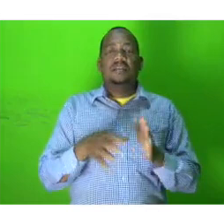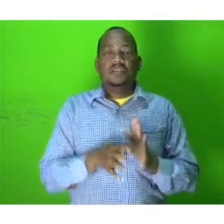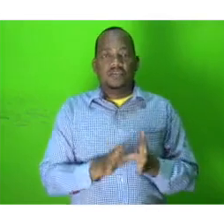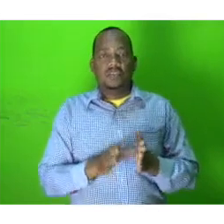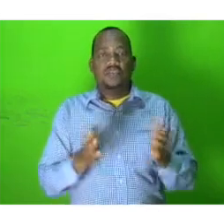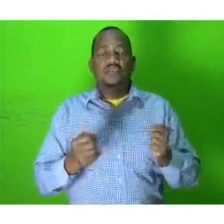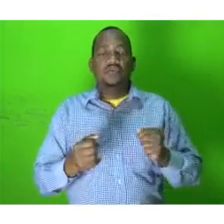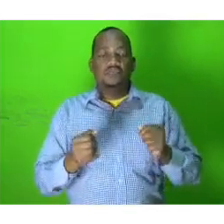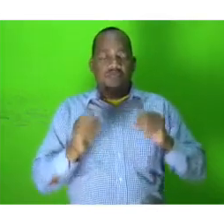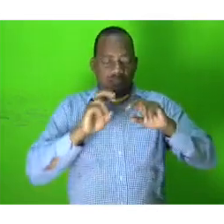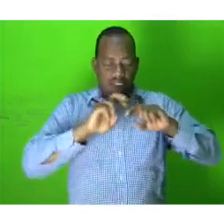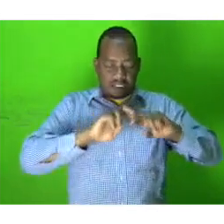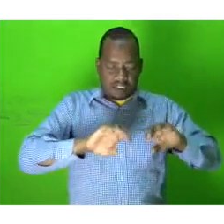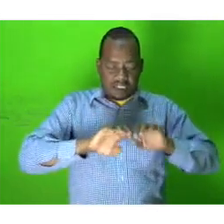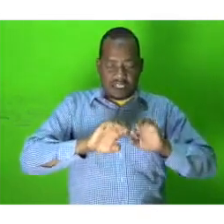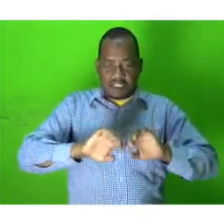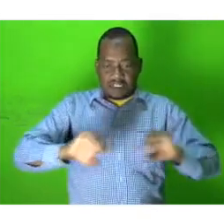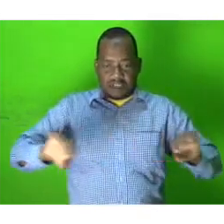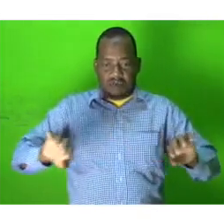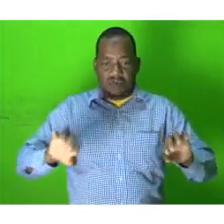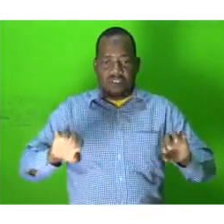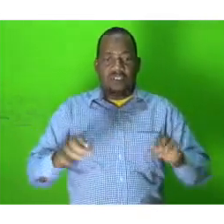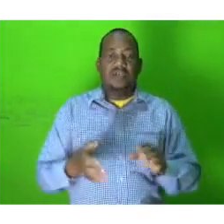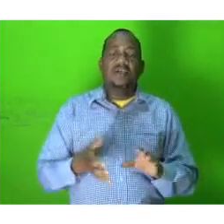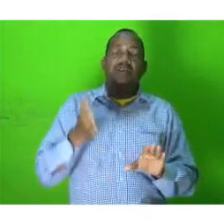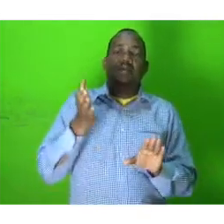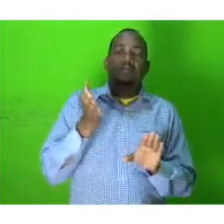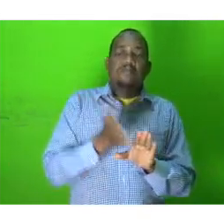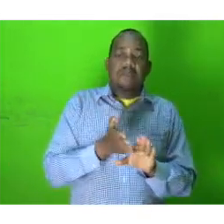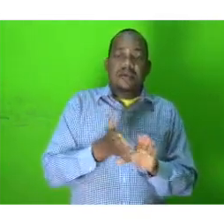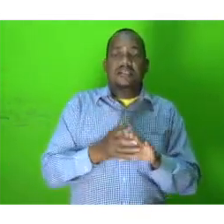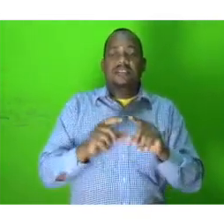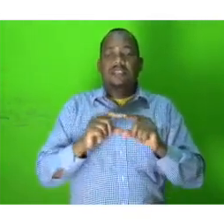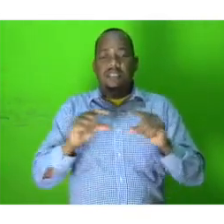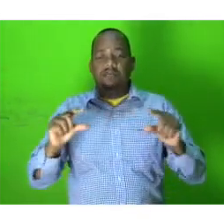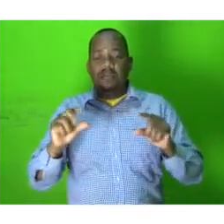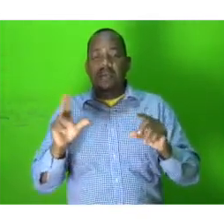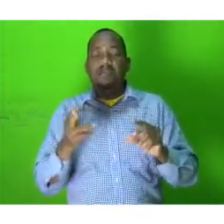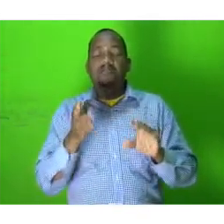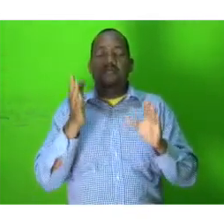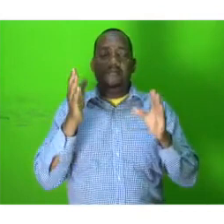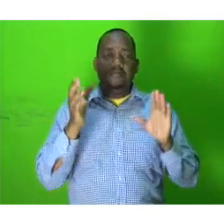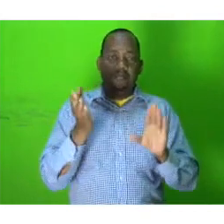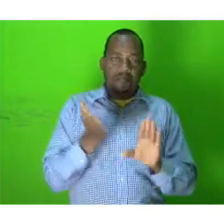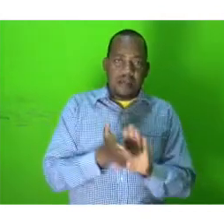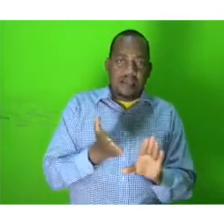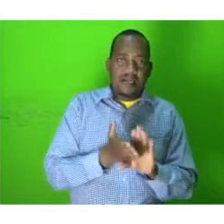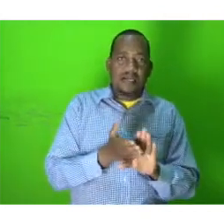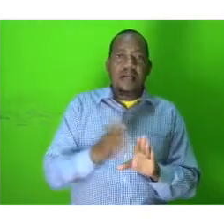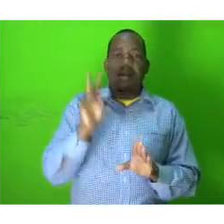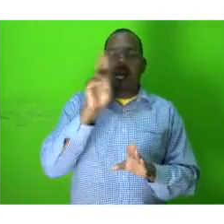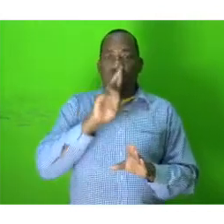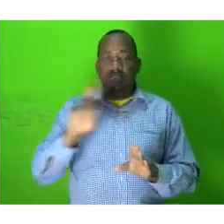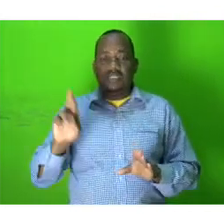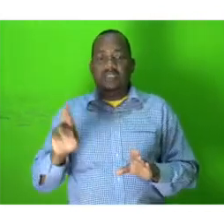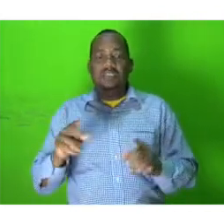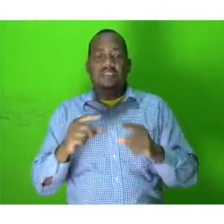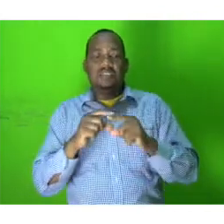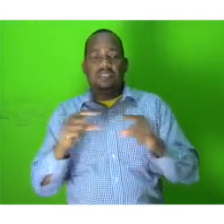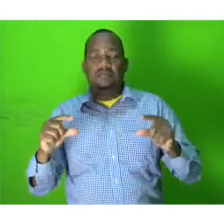to distinguish between bank statement and bank reconciliation statement.